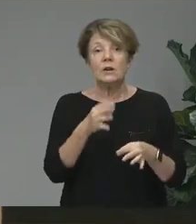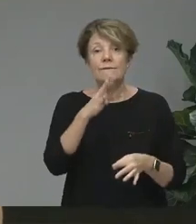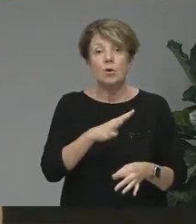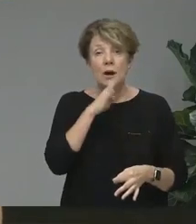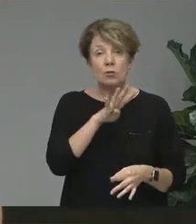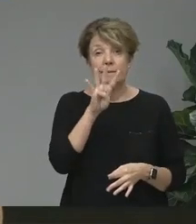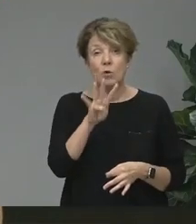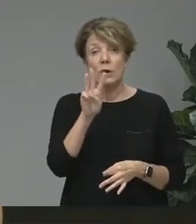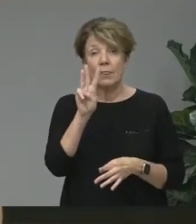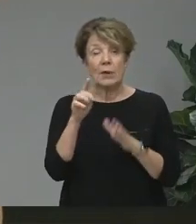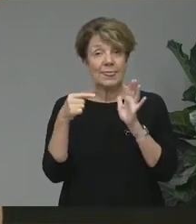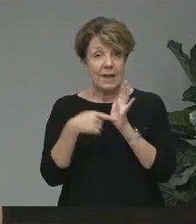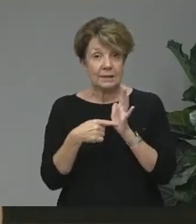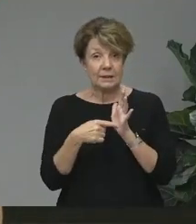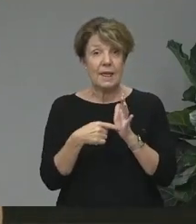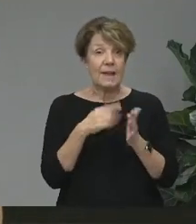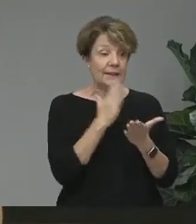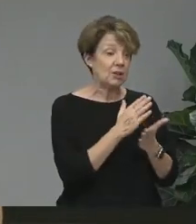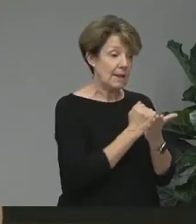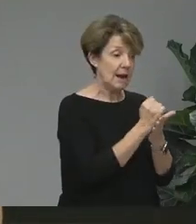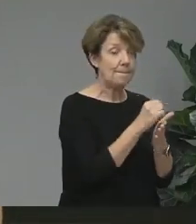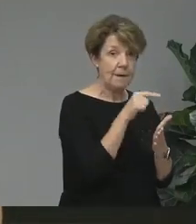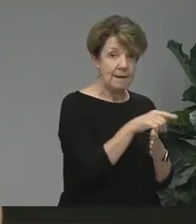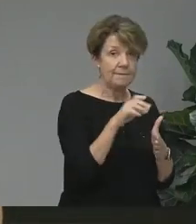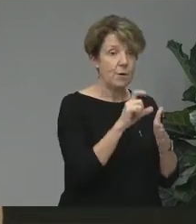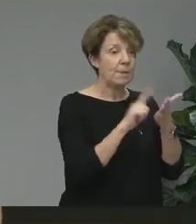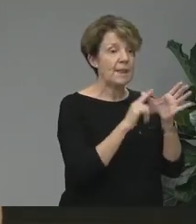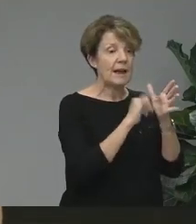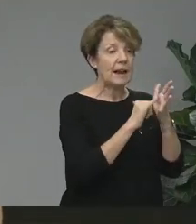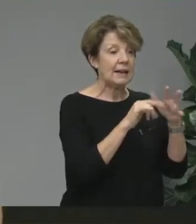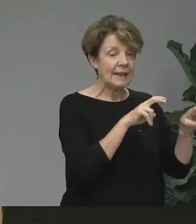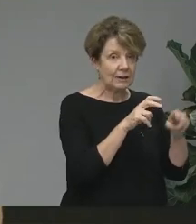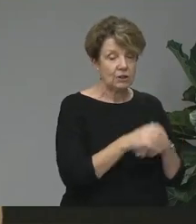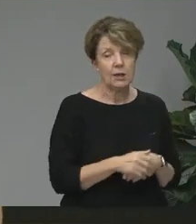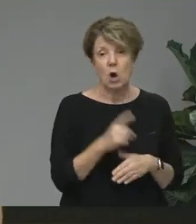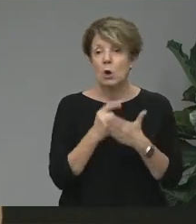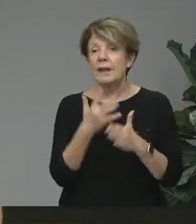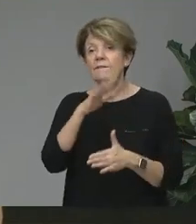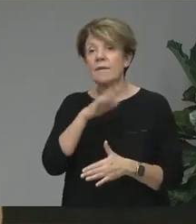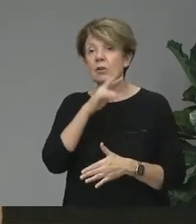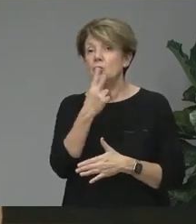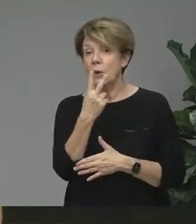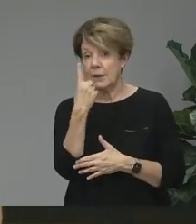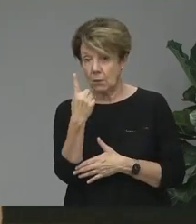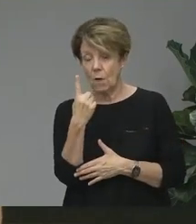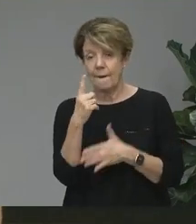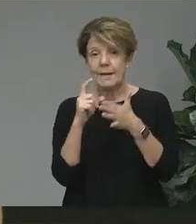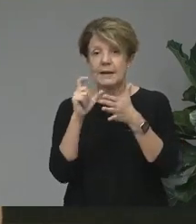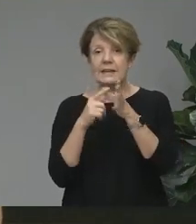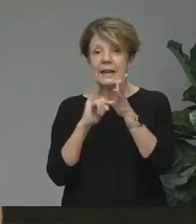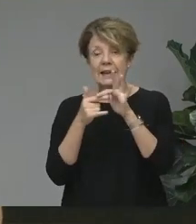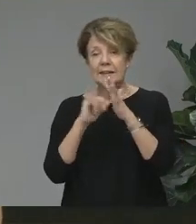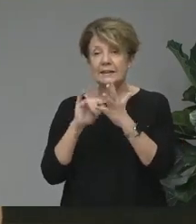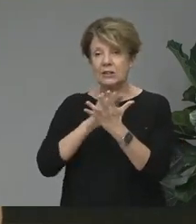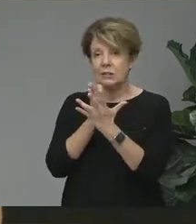443,000. That's the number from the class action. Only 521 of those cases wended their way through